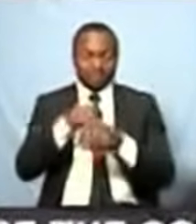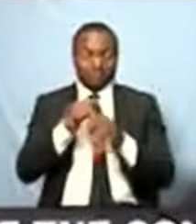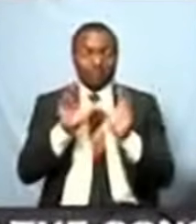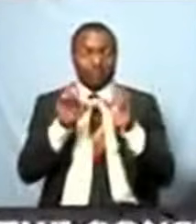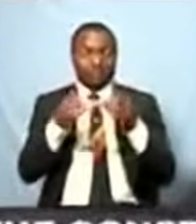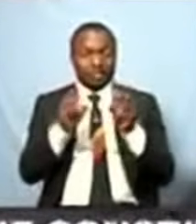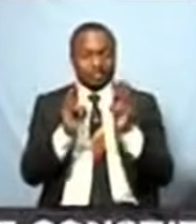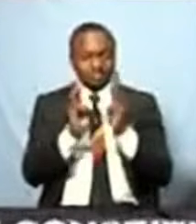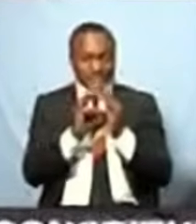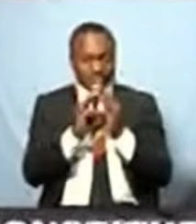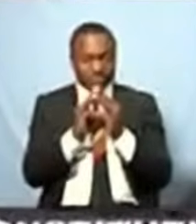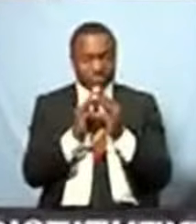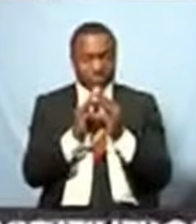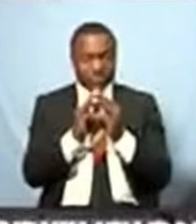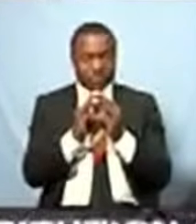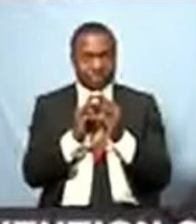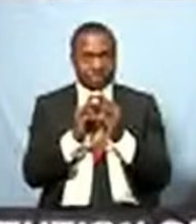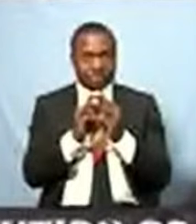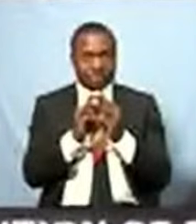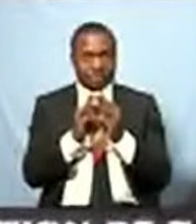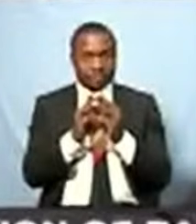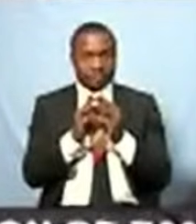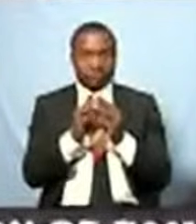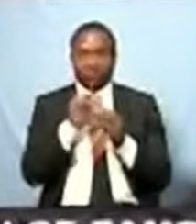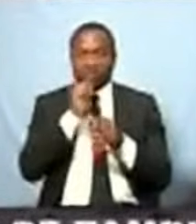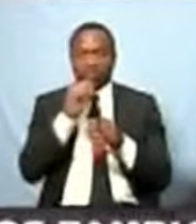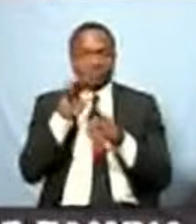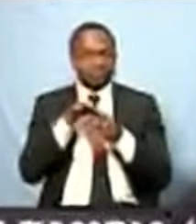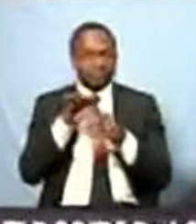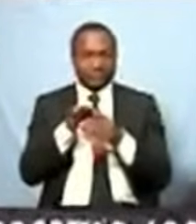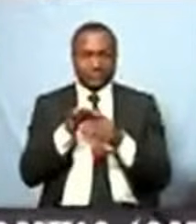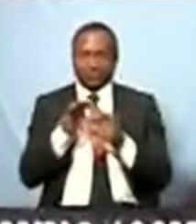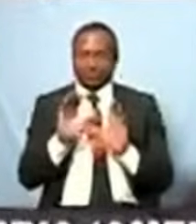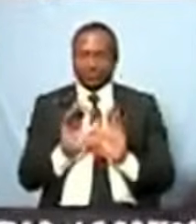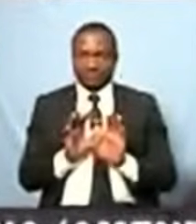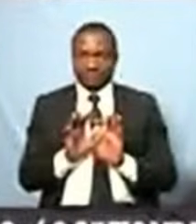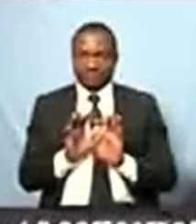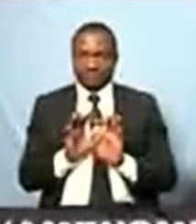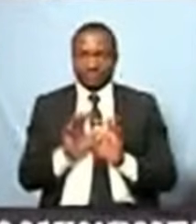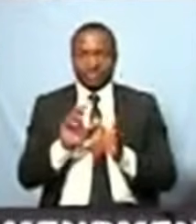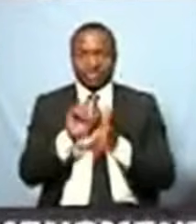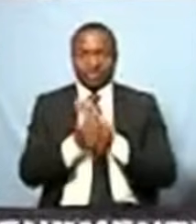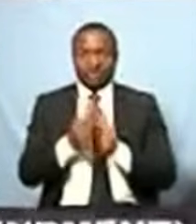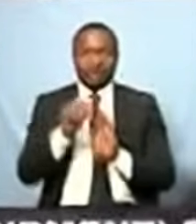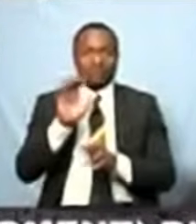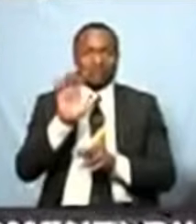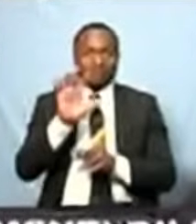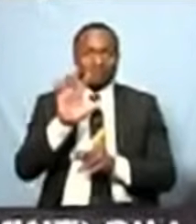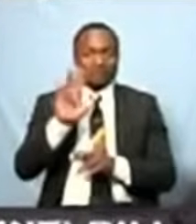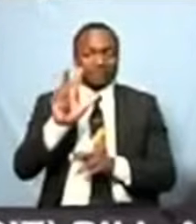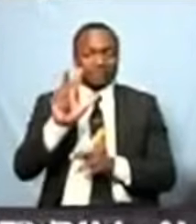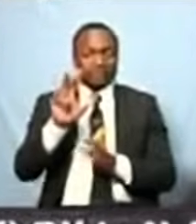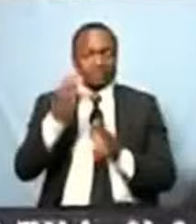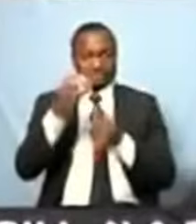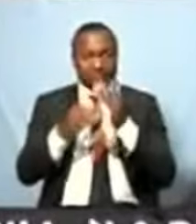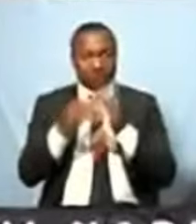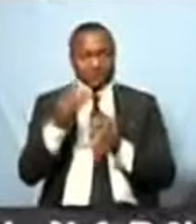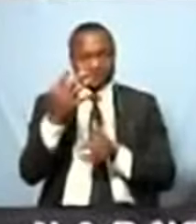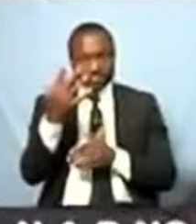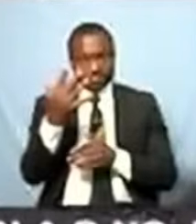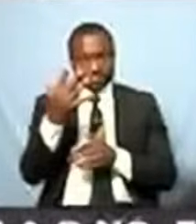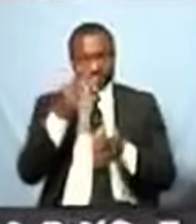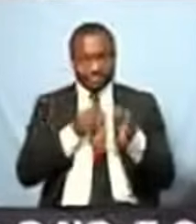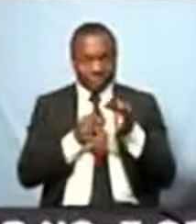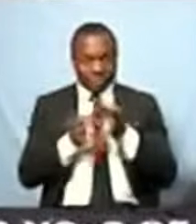council meetings, albeit as non-voting members. For ease of reference, Article 53, Clause 5 states as